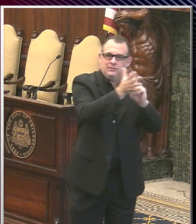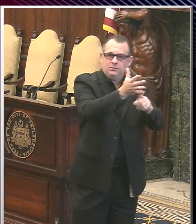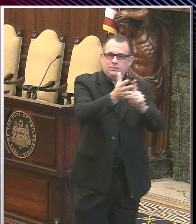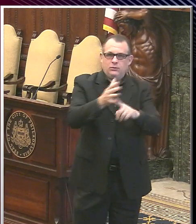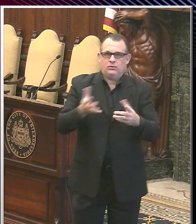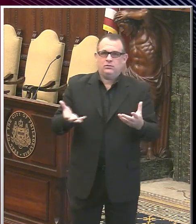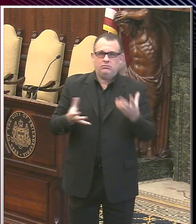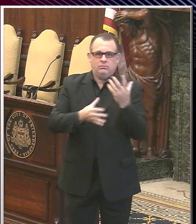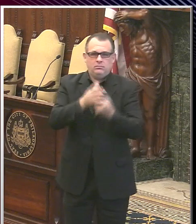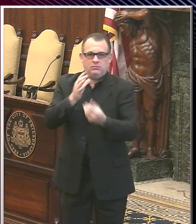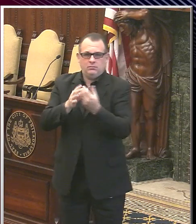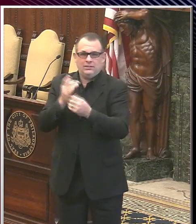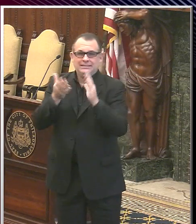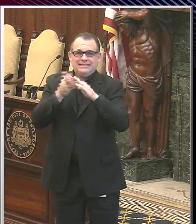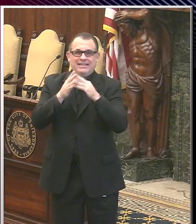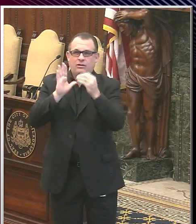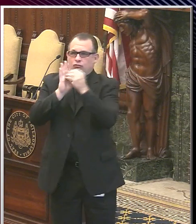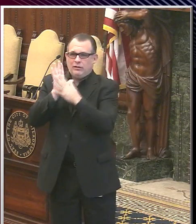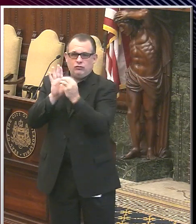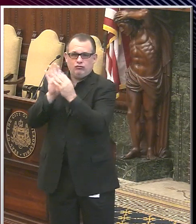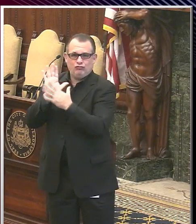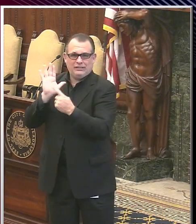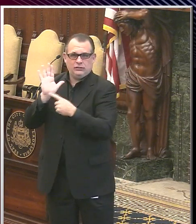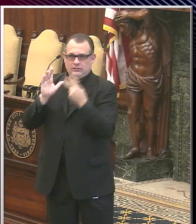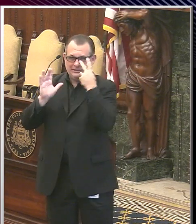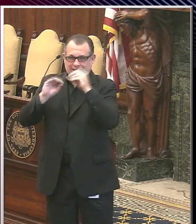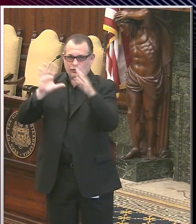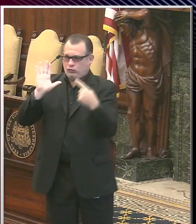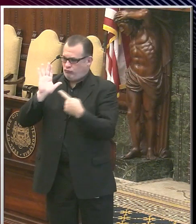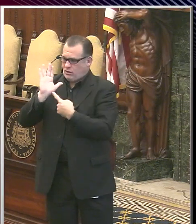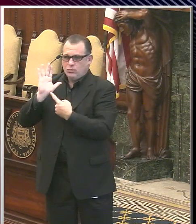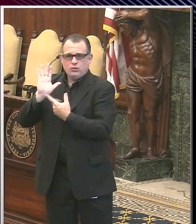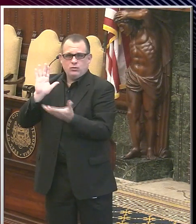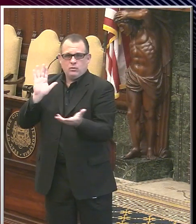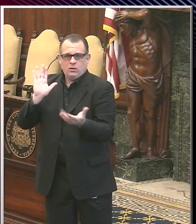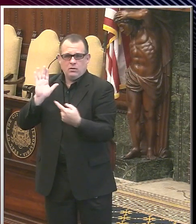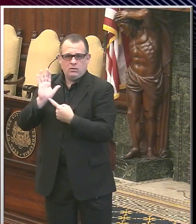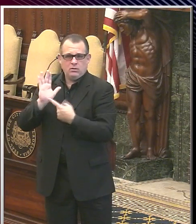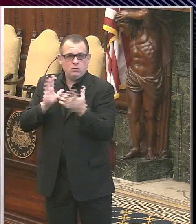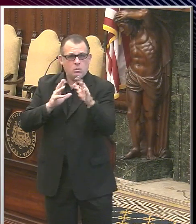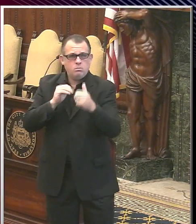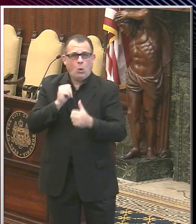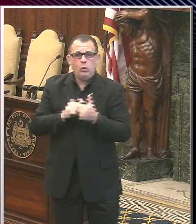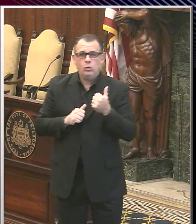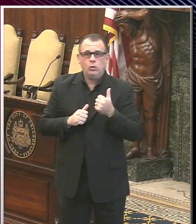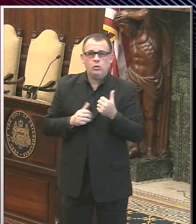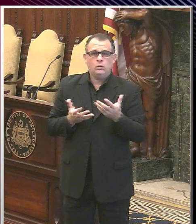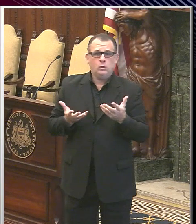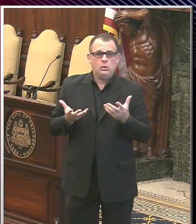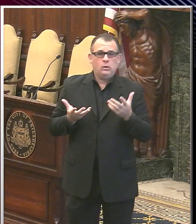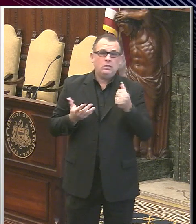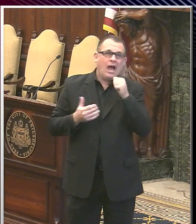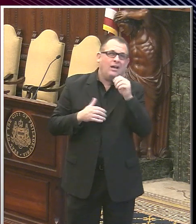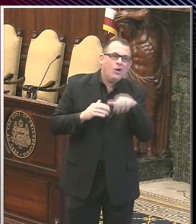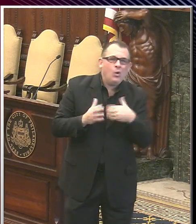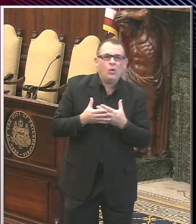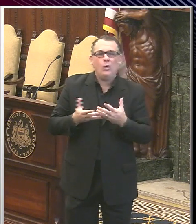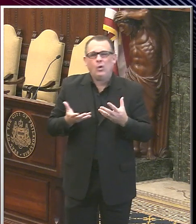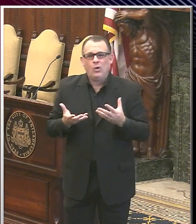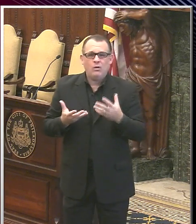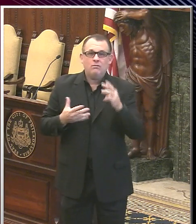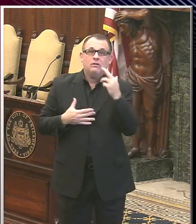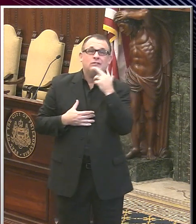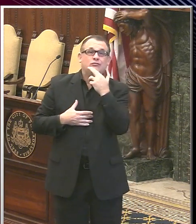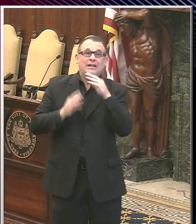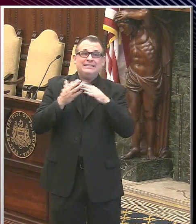city records makes it quite clear that the majority, if not the vast majority of restaurants, let's just say in Center City, haven't